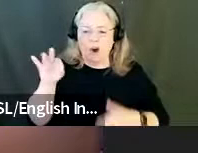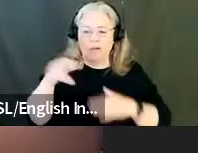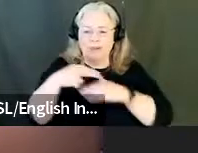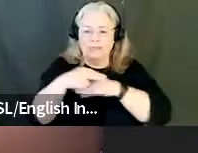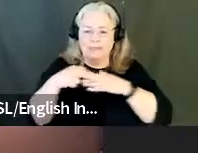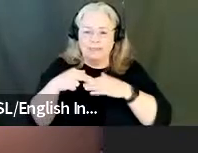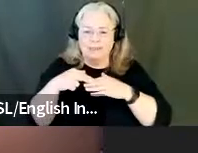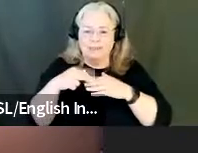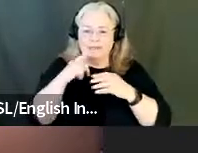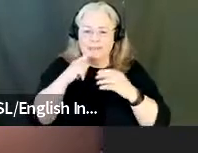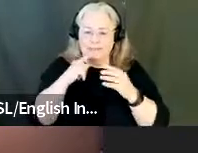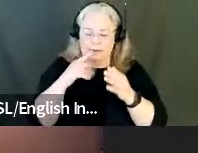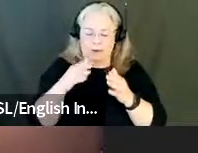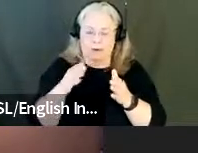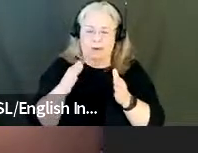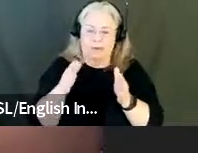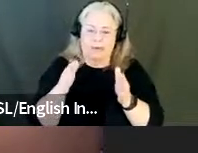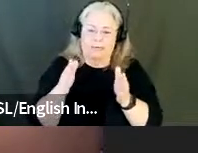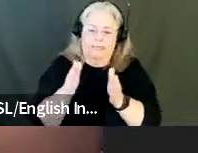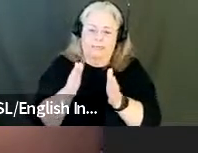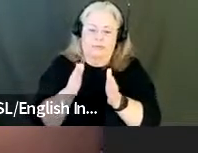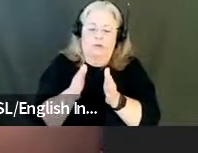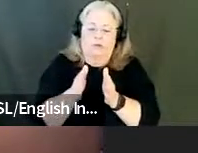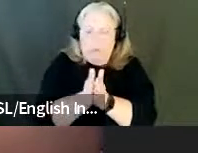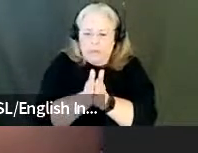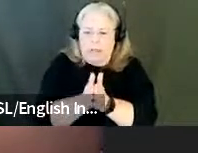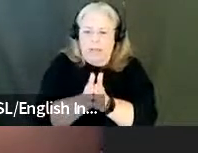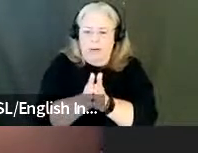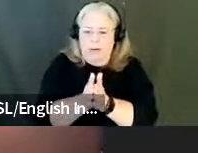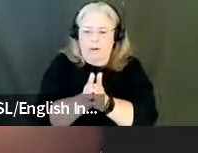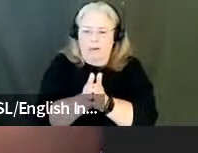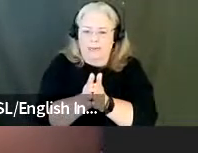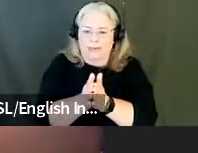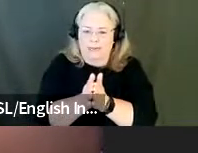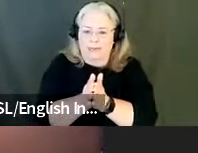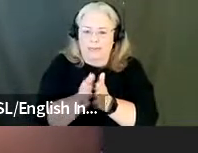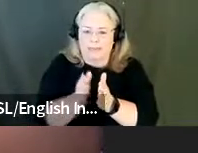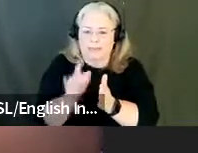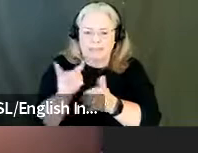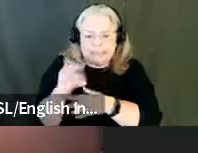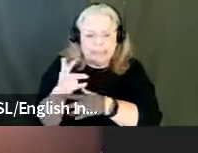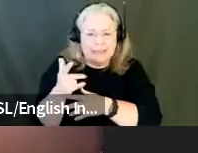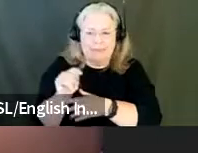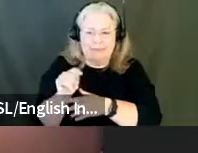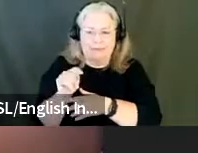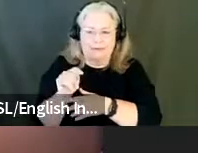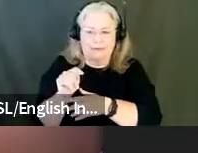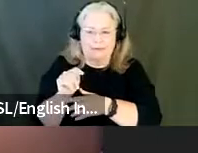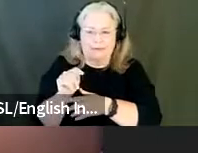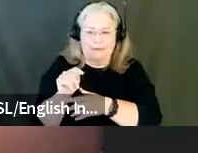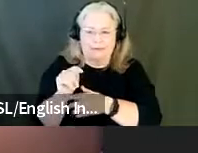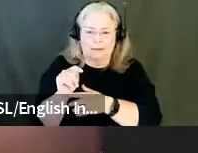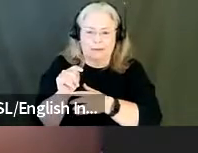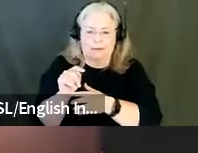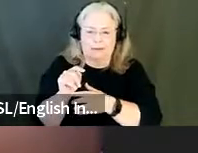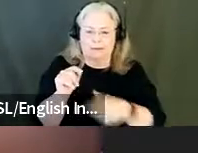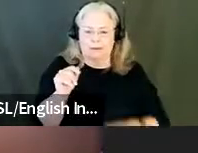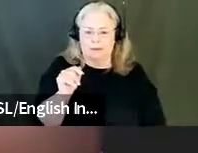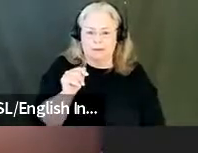an accordion there. And then I squeeze it together really tight. And you may also like crush the flutes,